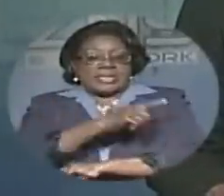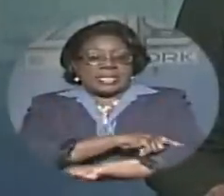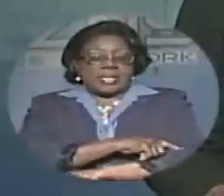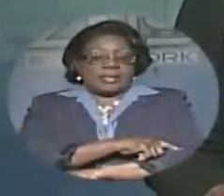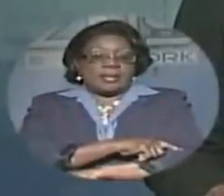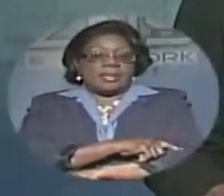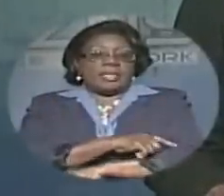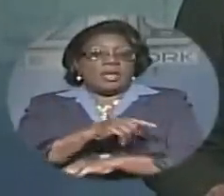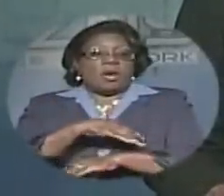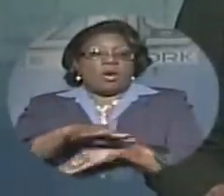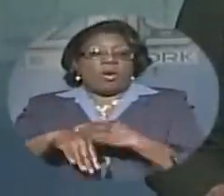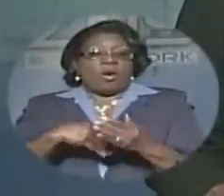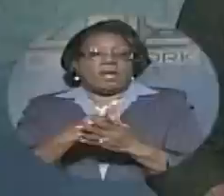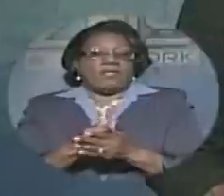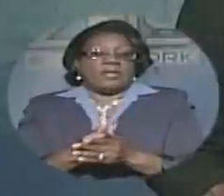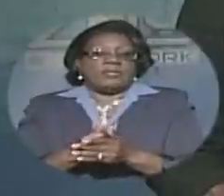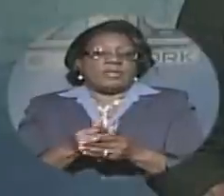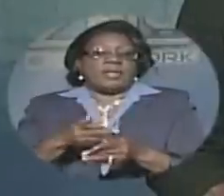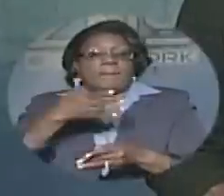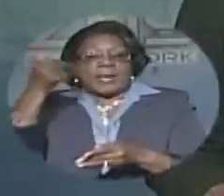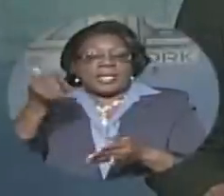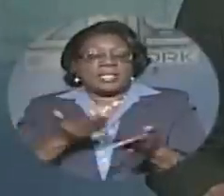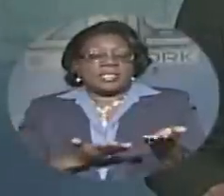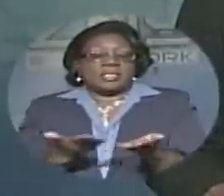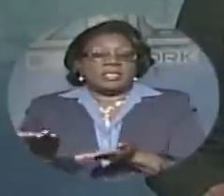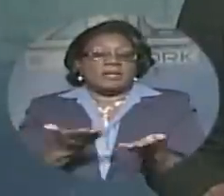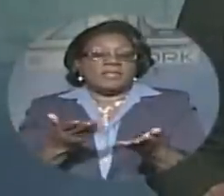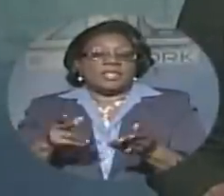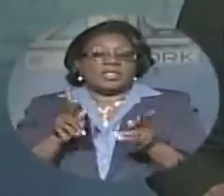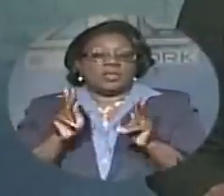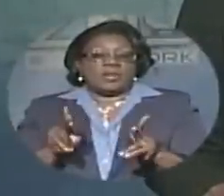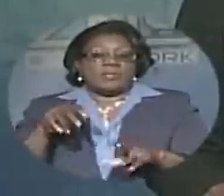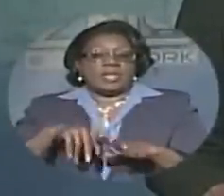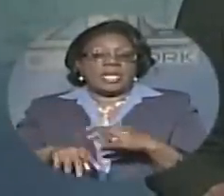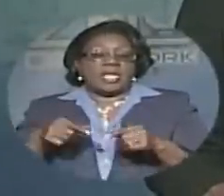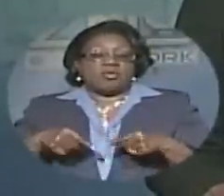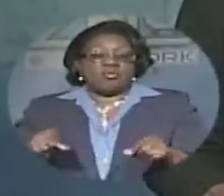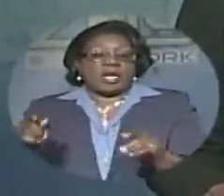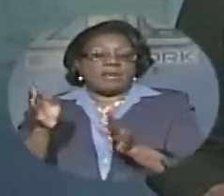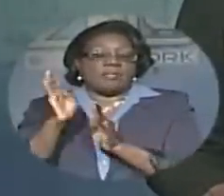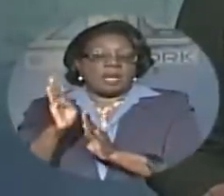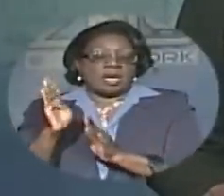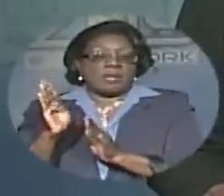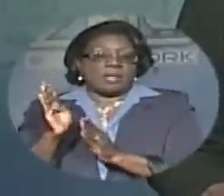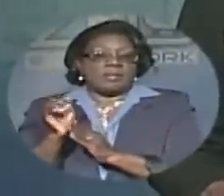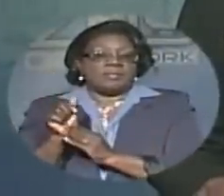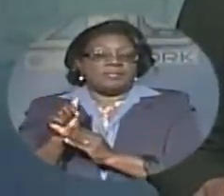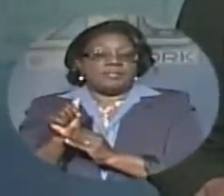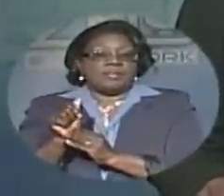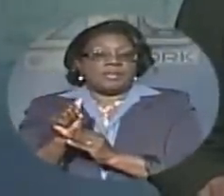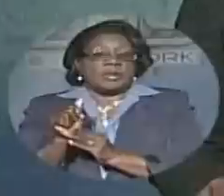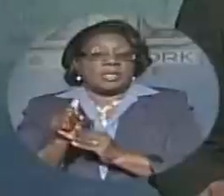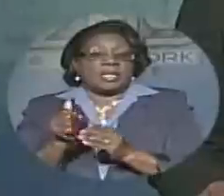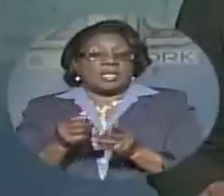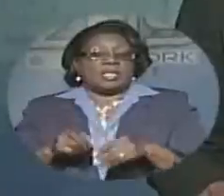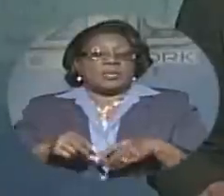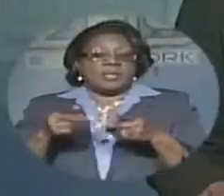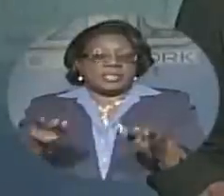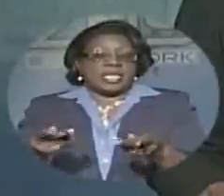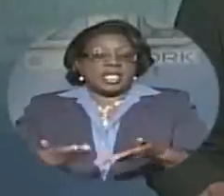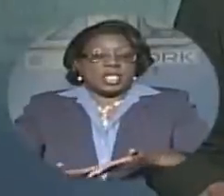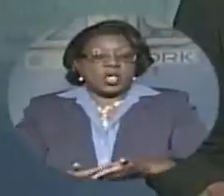center are, according to Prime Minister Hubert Ingraham, part of his government's 10-year plan for the national health sector and present